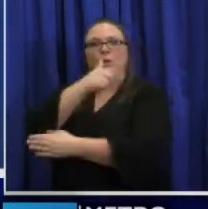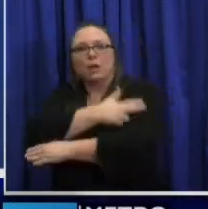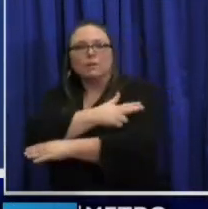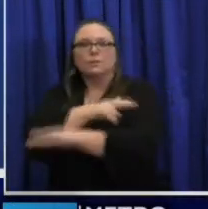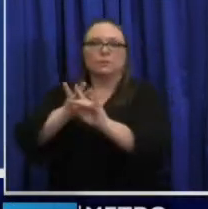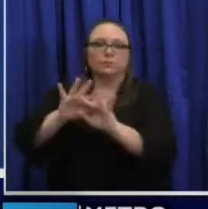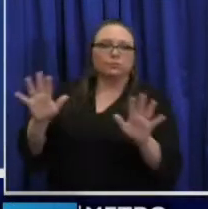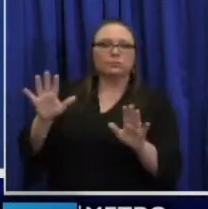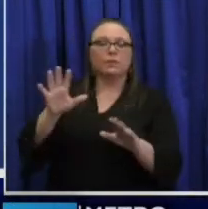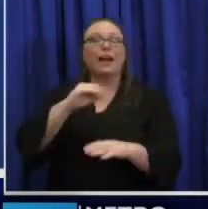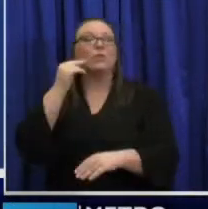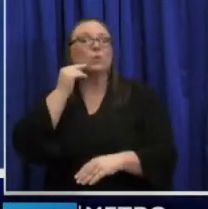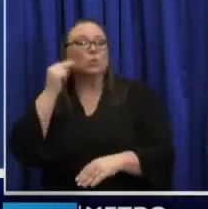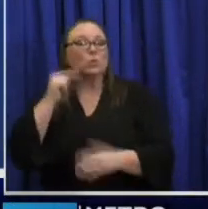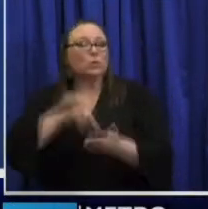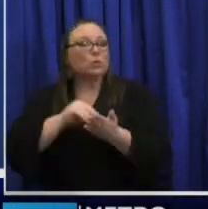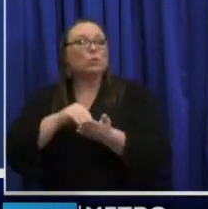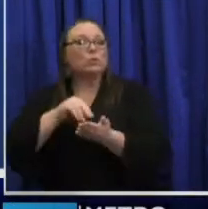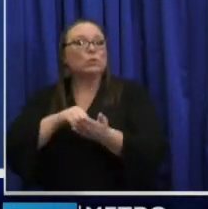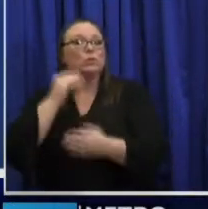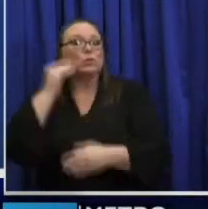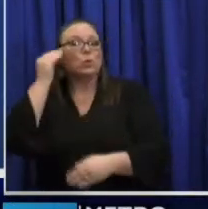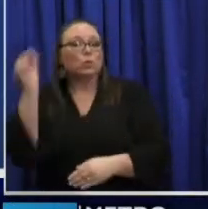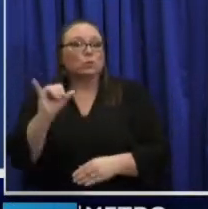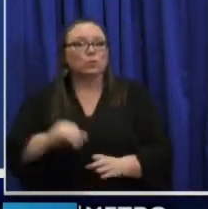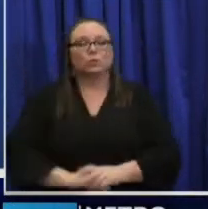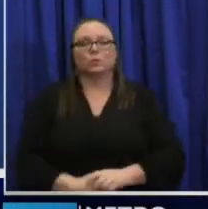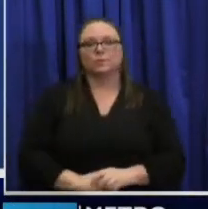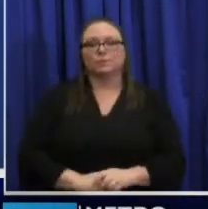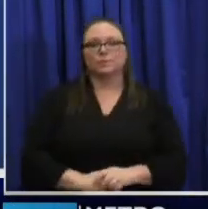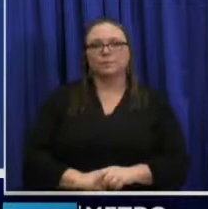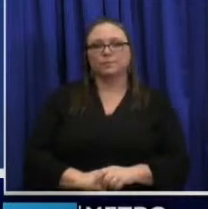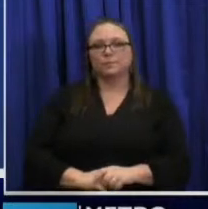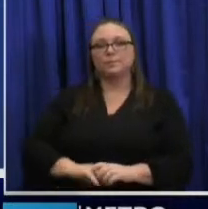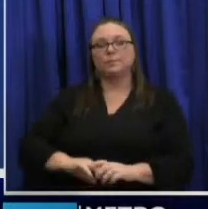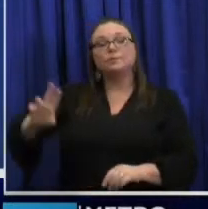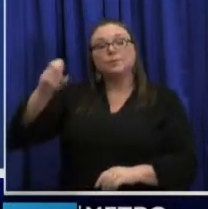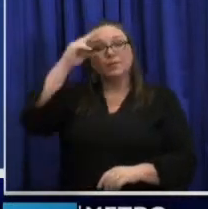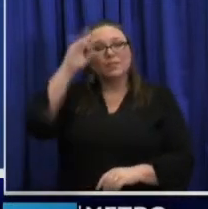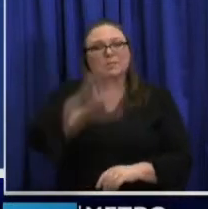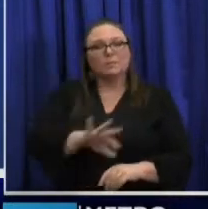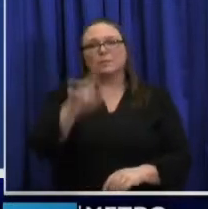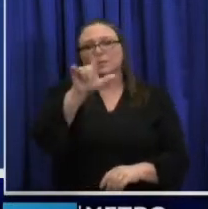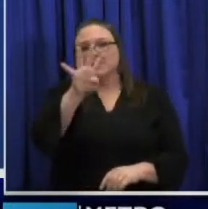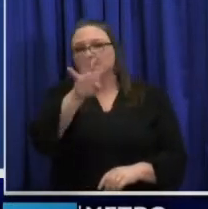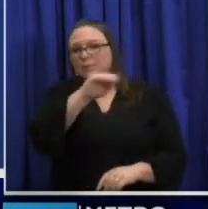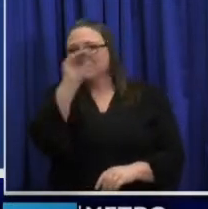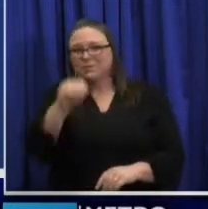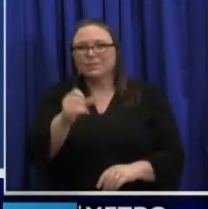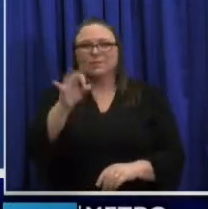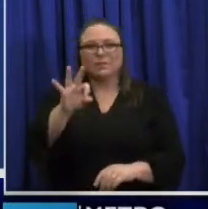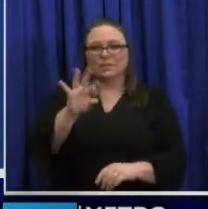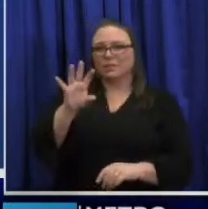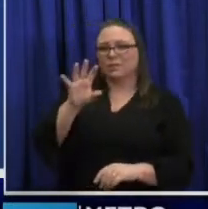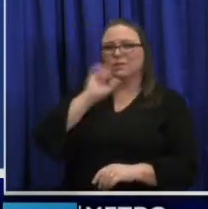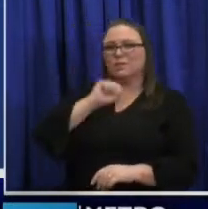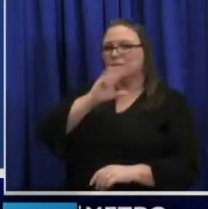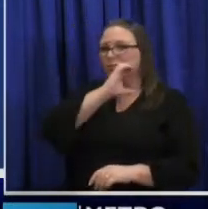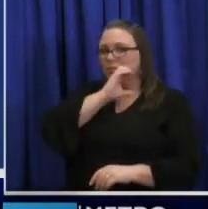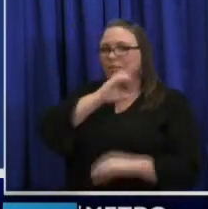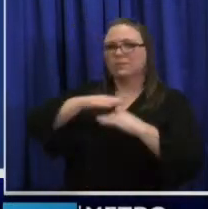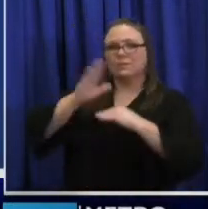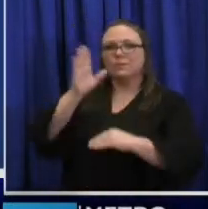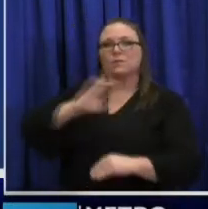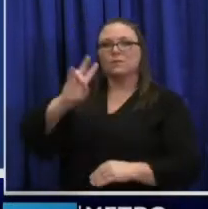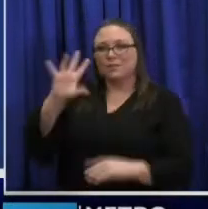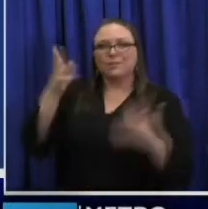nursing home partners. In Nashville, about 24% of our 75 and over residents